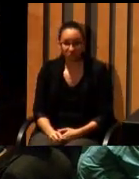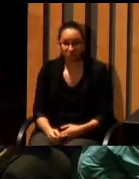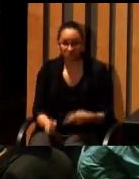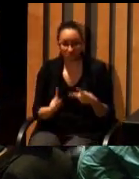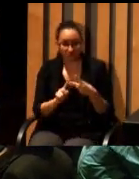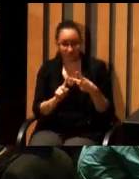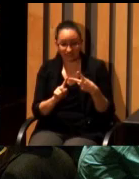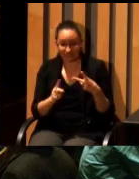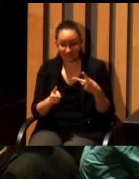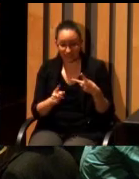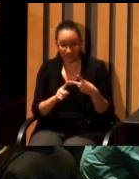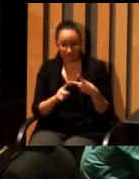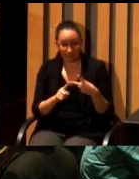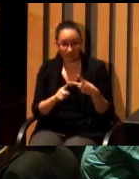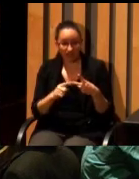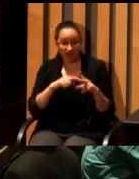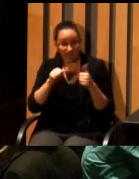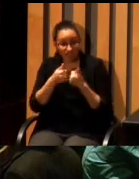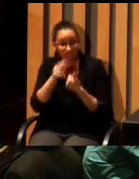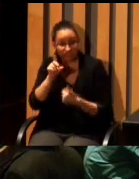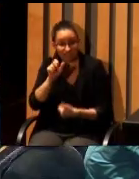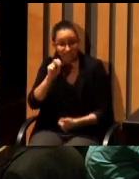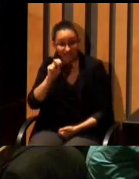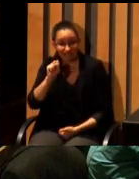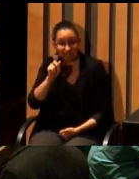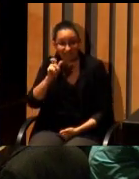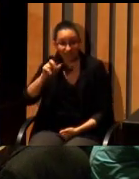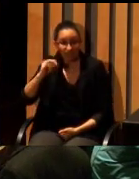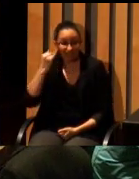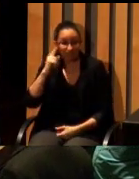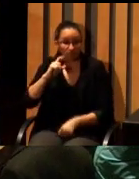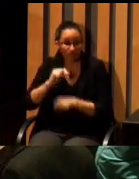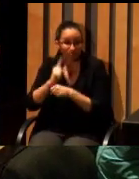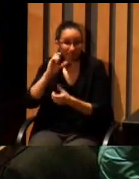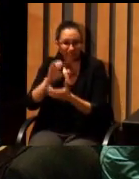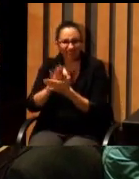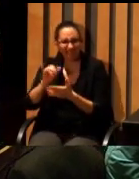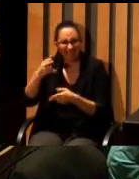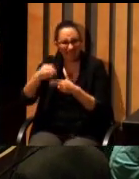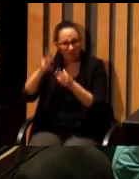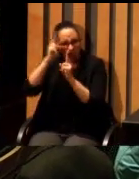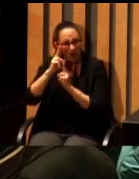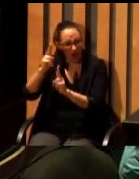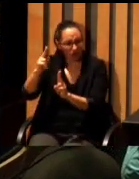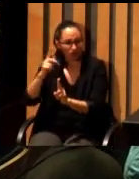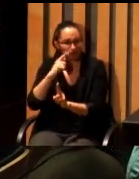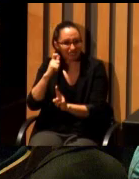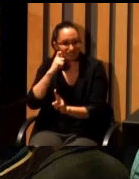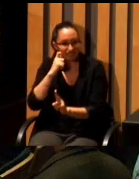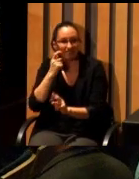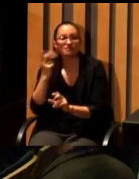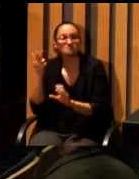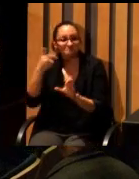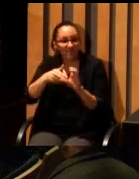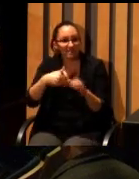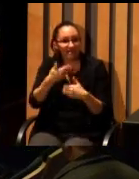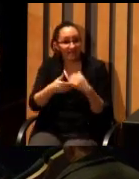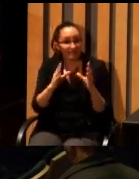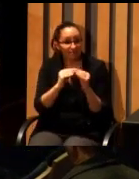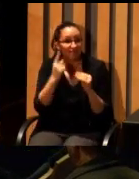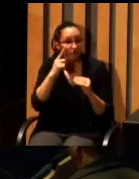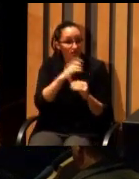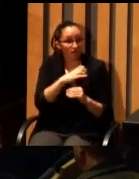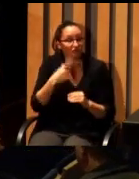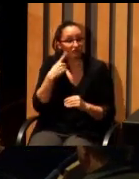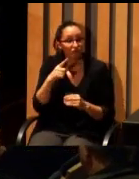and second, I challenge Dan Snyder, if he honestly believes this name is honorific, to attend the next meeting of the National Congress of American